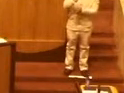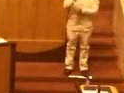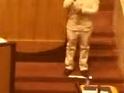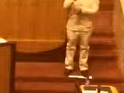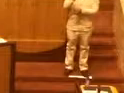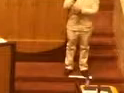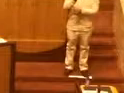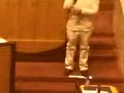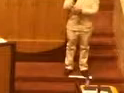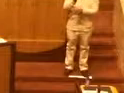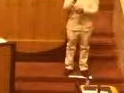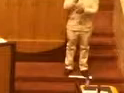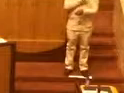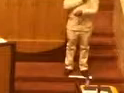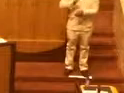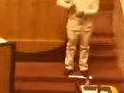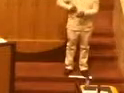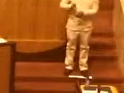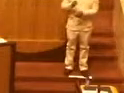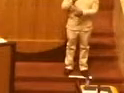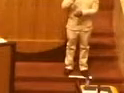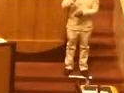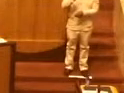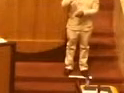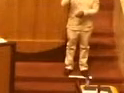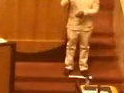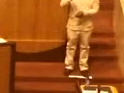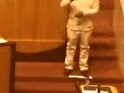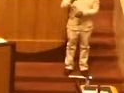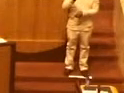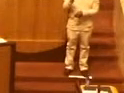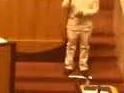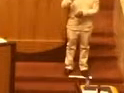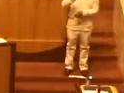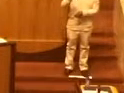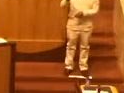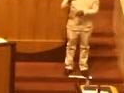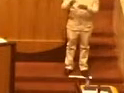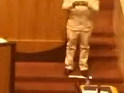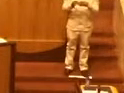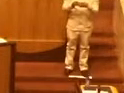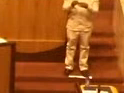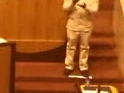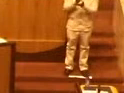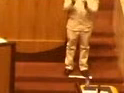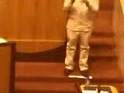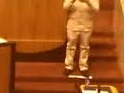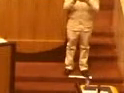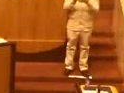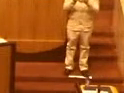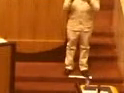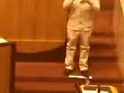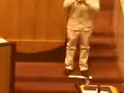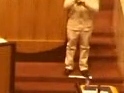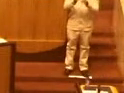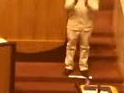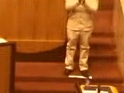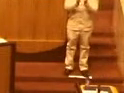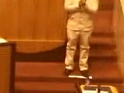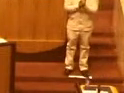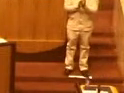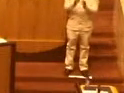Tona Kholo Rebushimape, Pakudu Tamaha, Malokwanto Kukwano Peomolao,